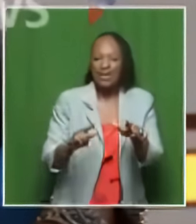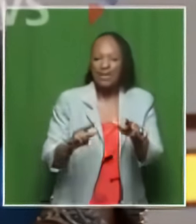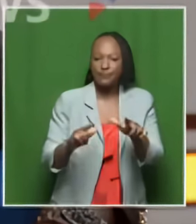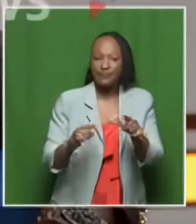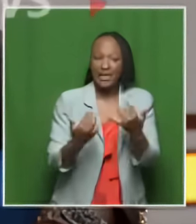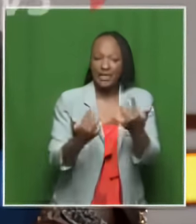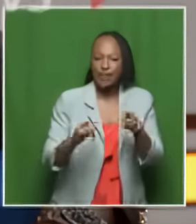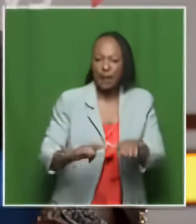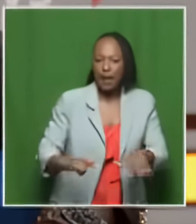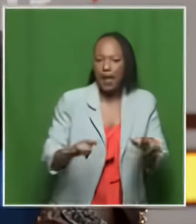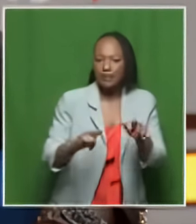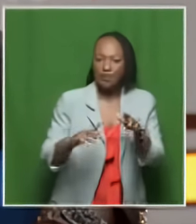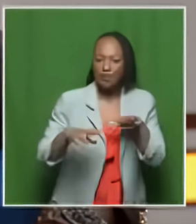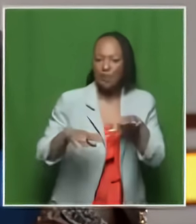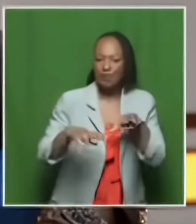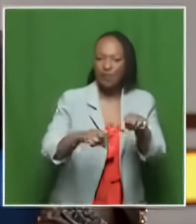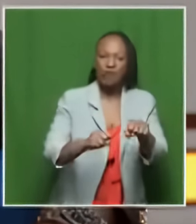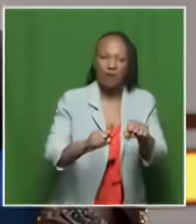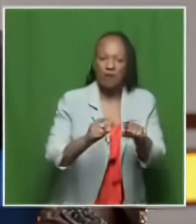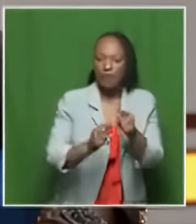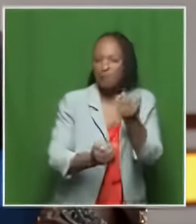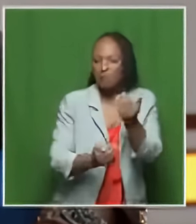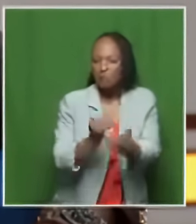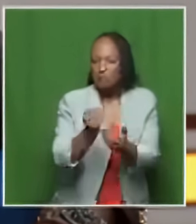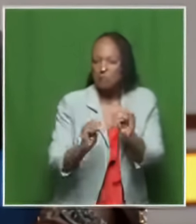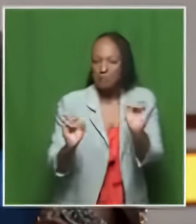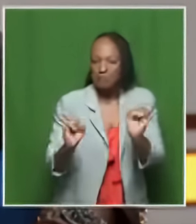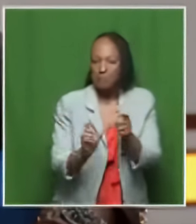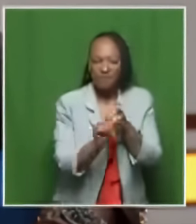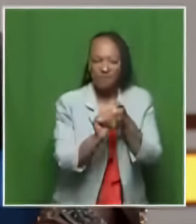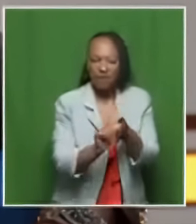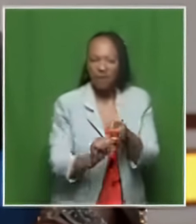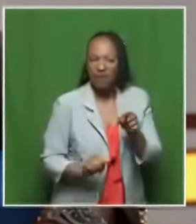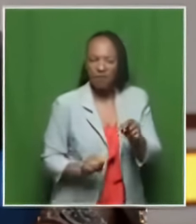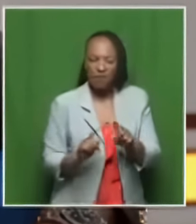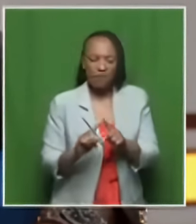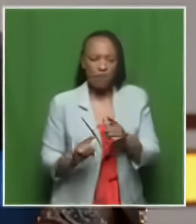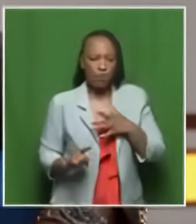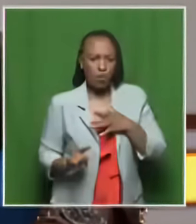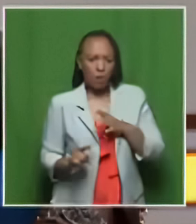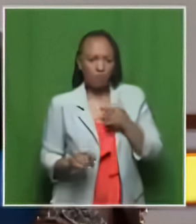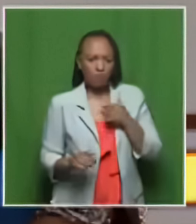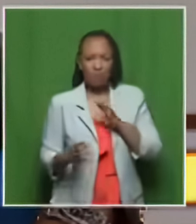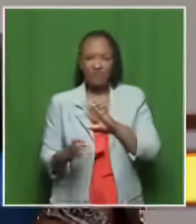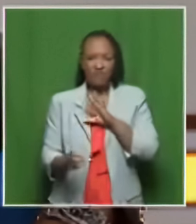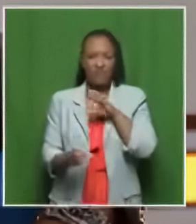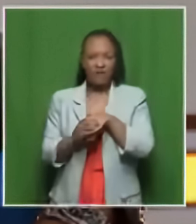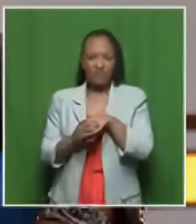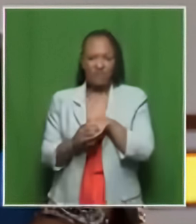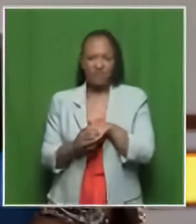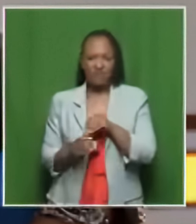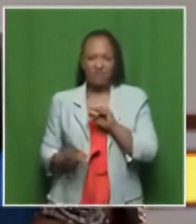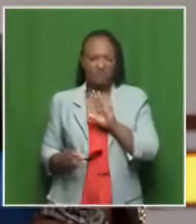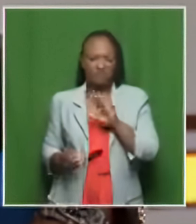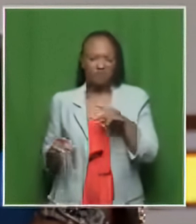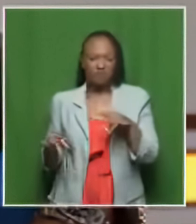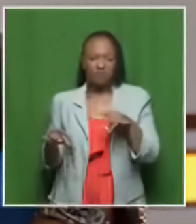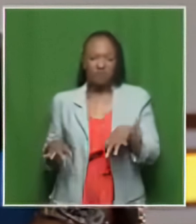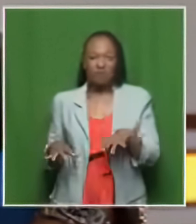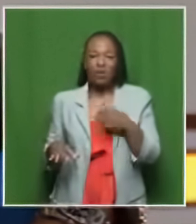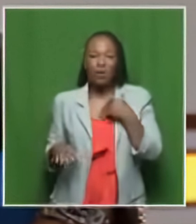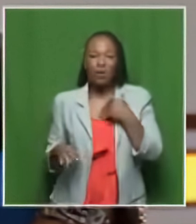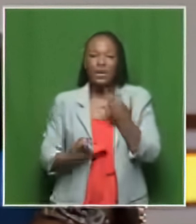process. Interference everywhere through violent means is not something we want to associate with. So we, the beneficiaries